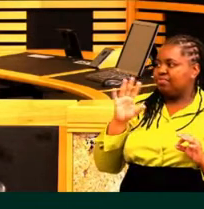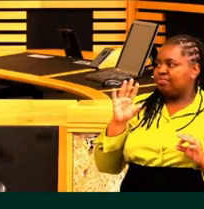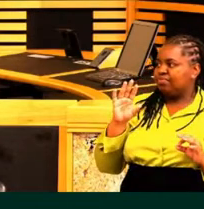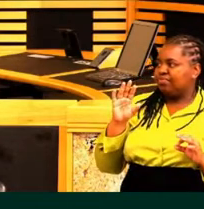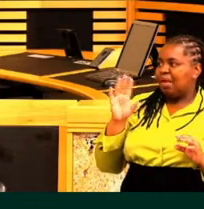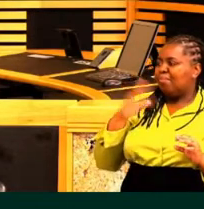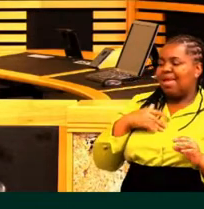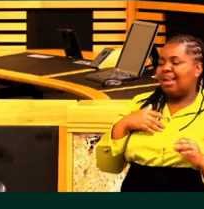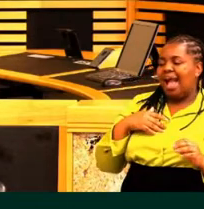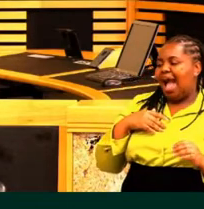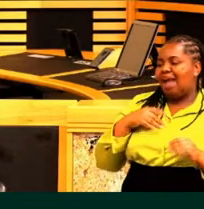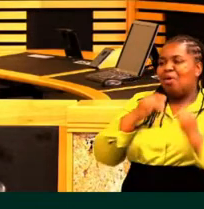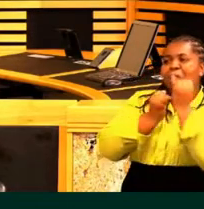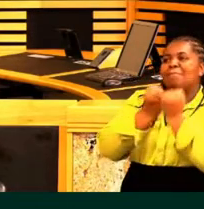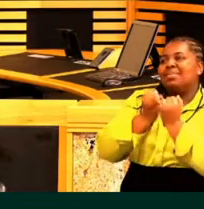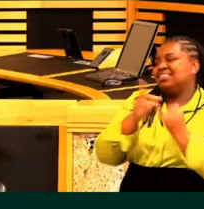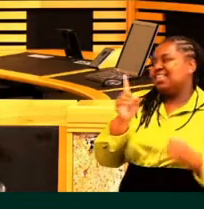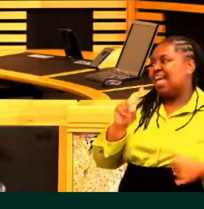goals